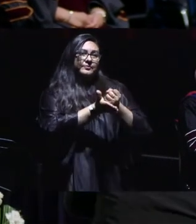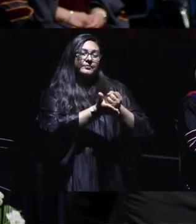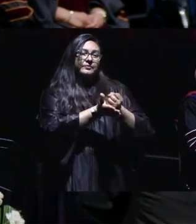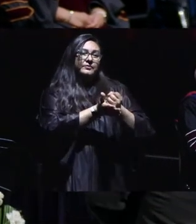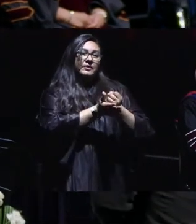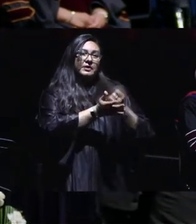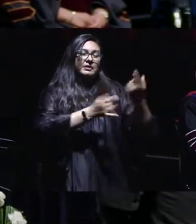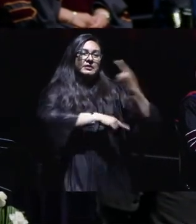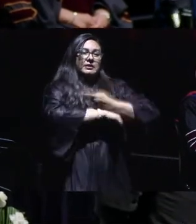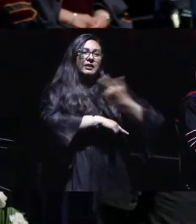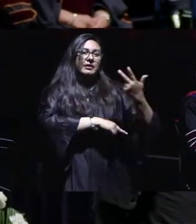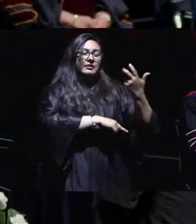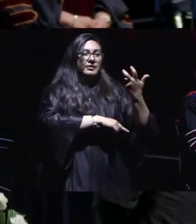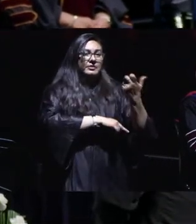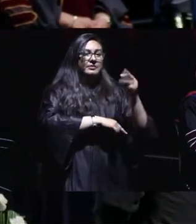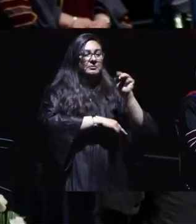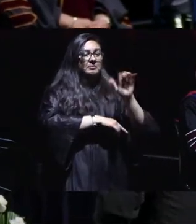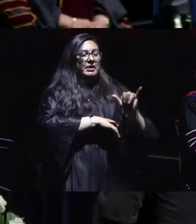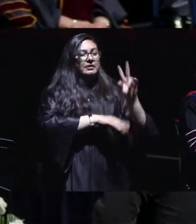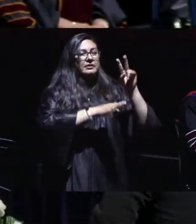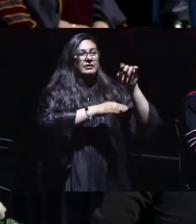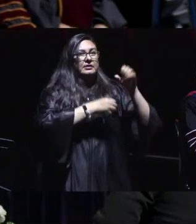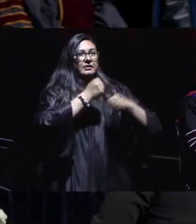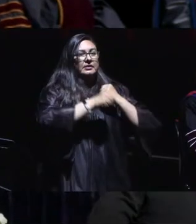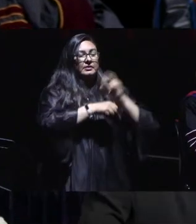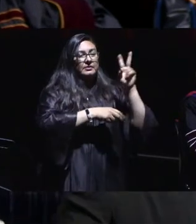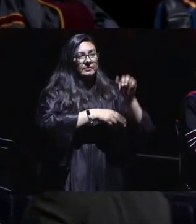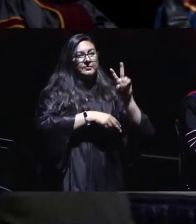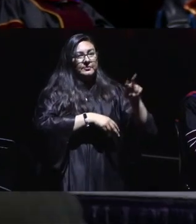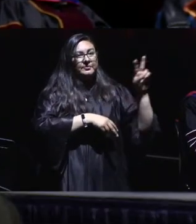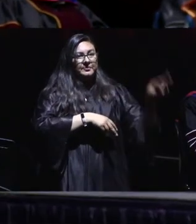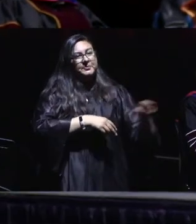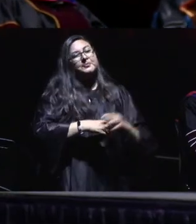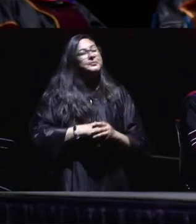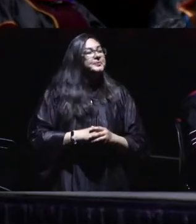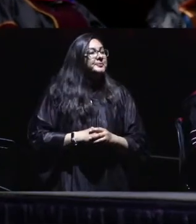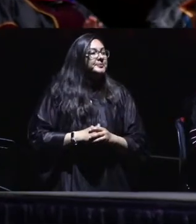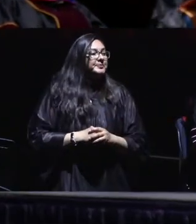this 13th day of May, 2022.